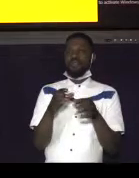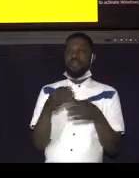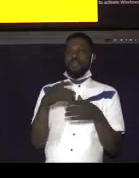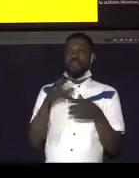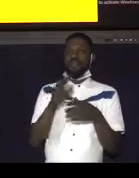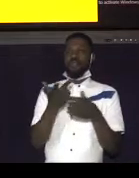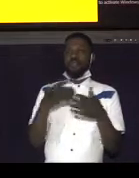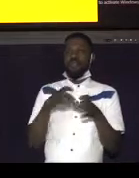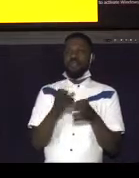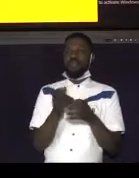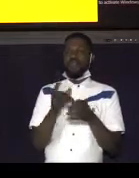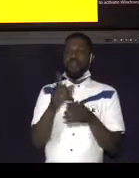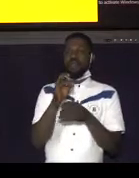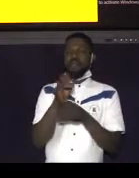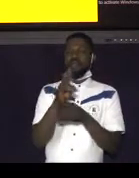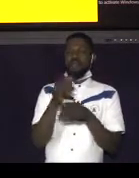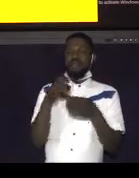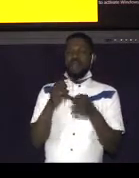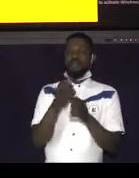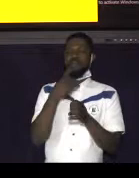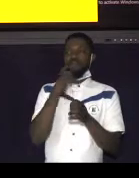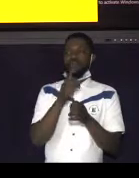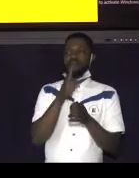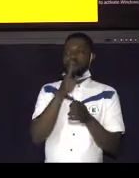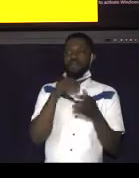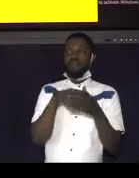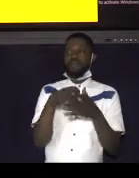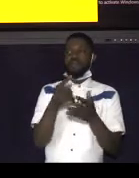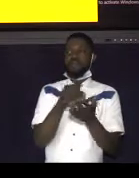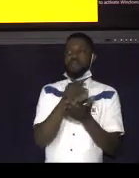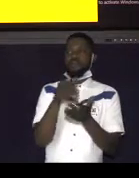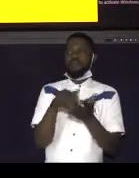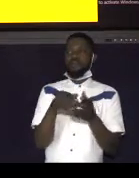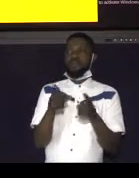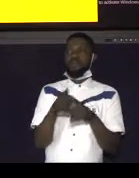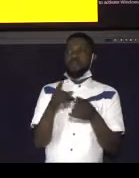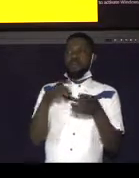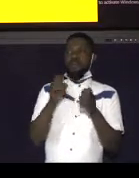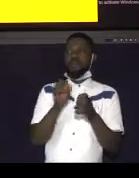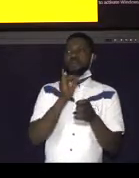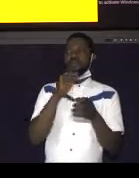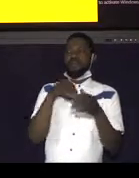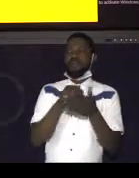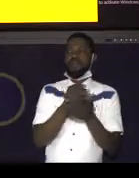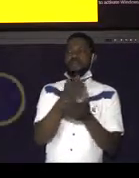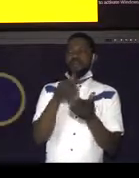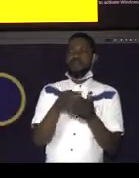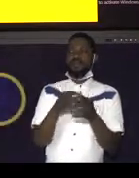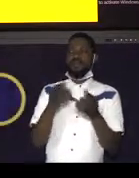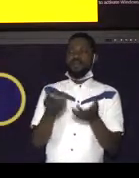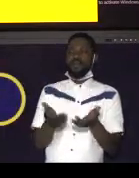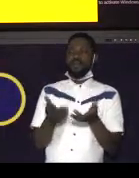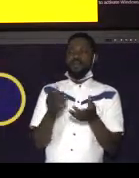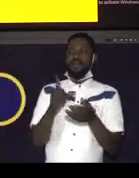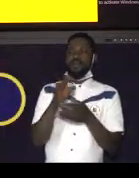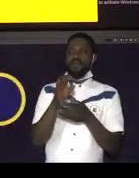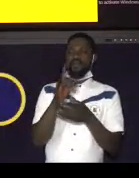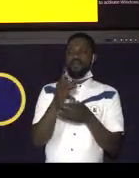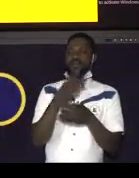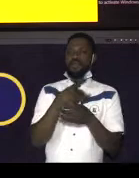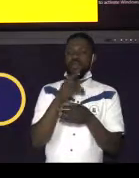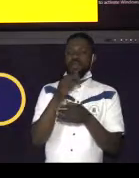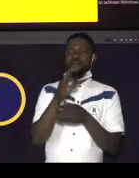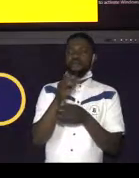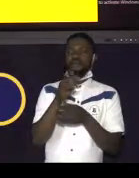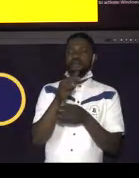order level, effort must be in the middle. So effort is in between load and fulcrum. That's